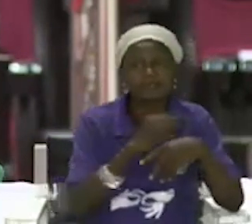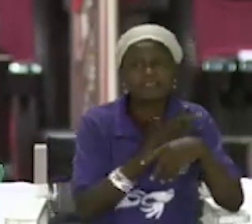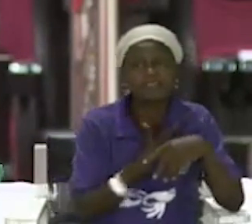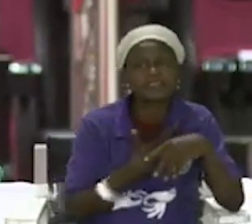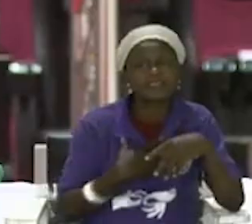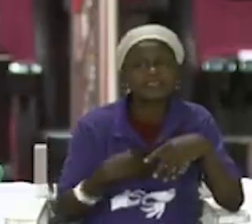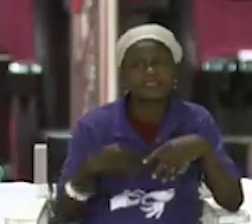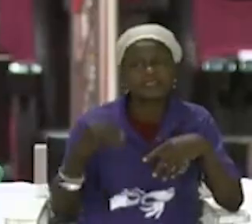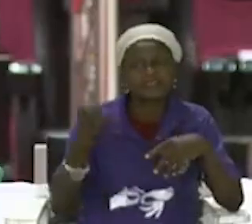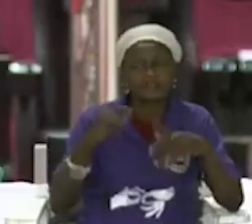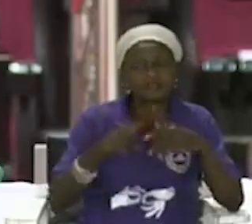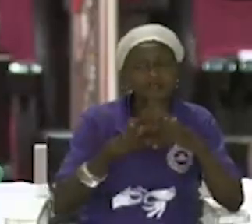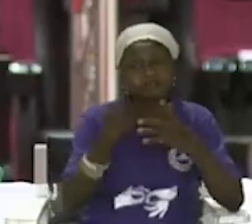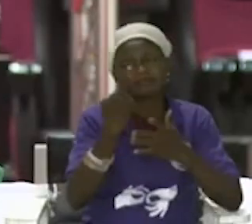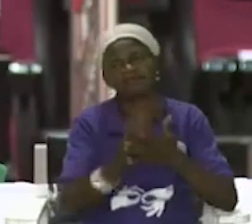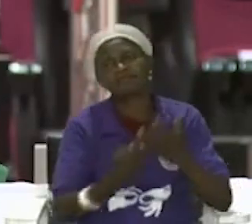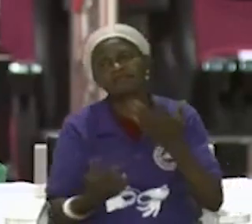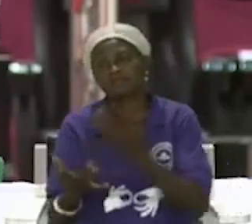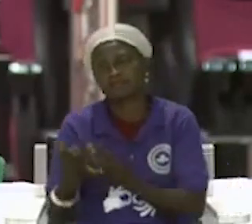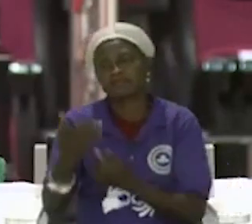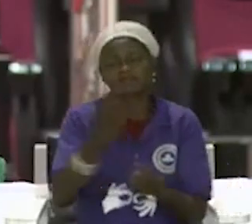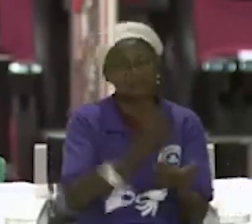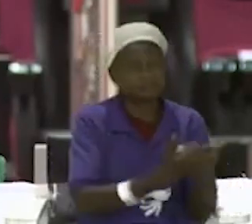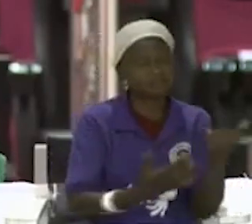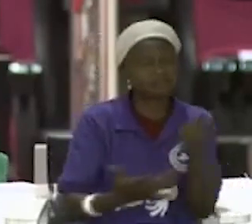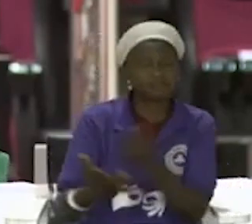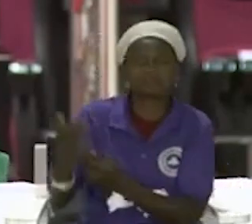and we started discussing, they told me,